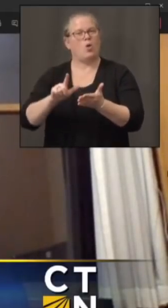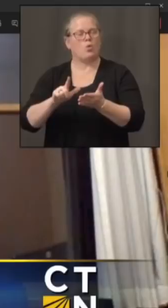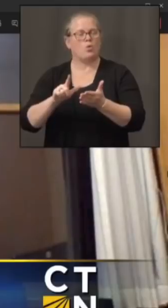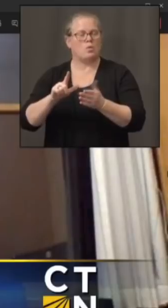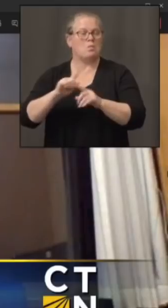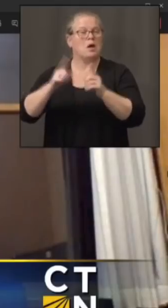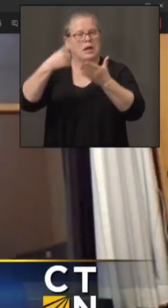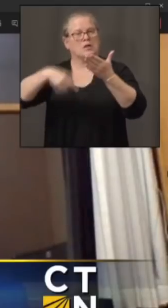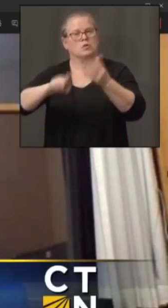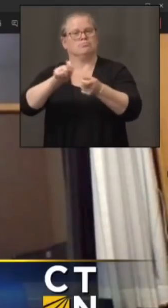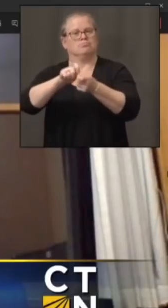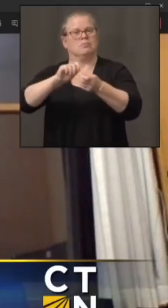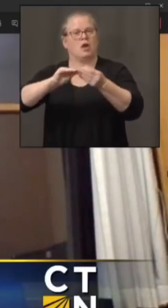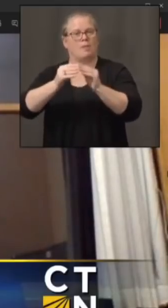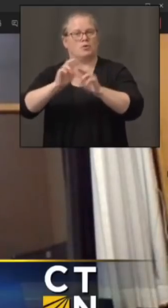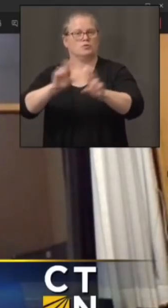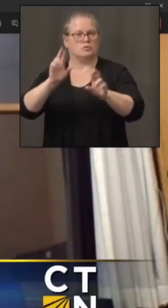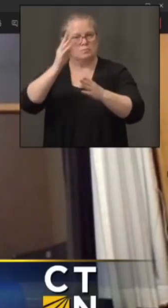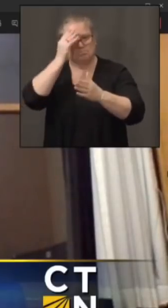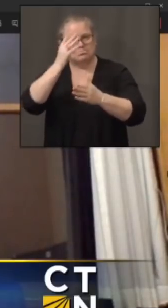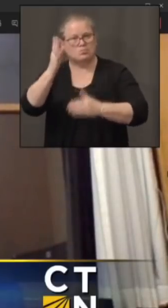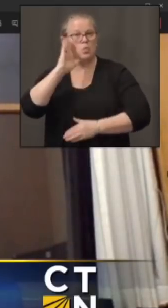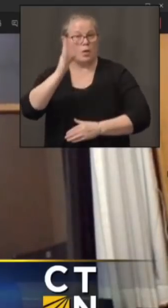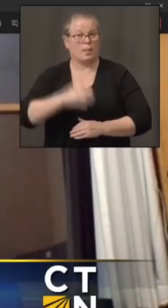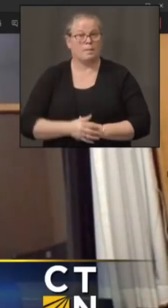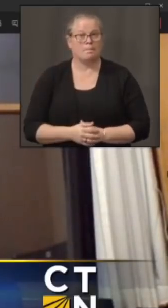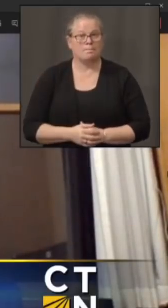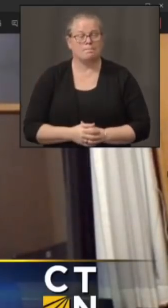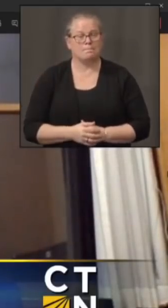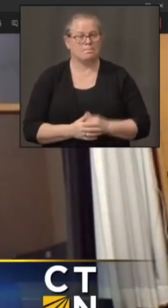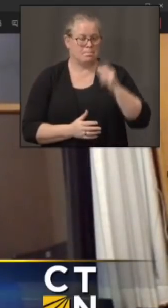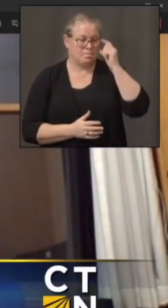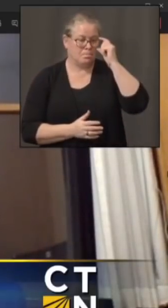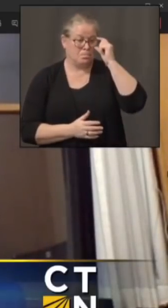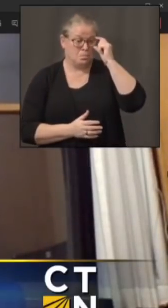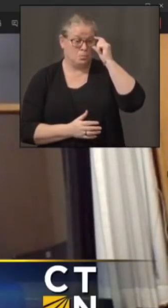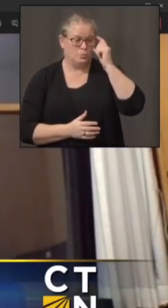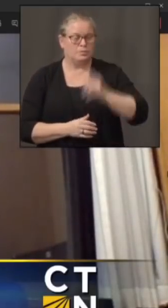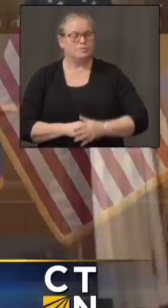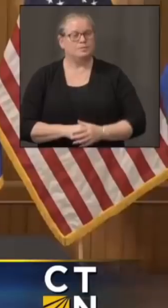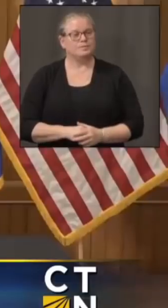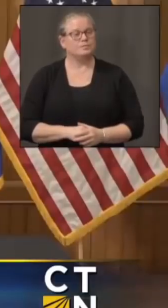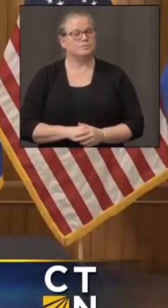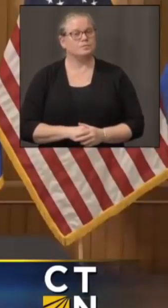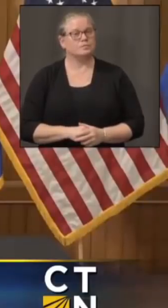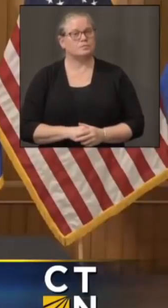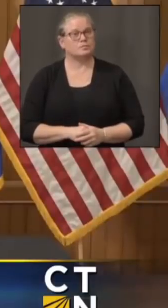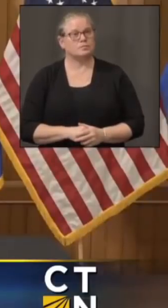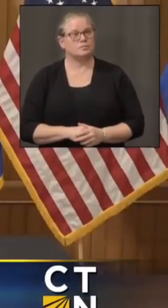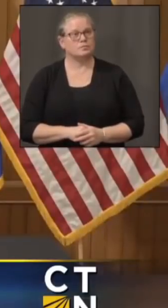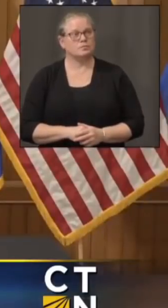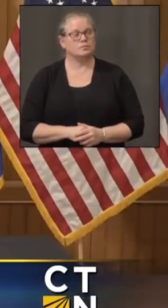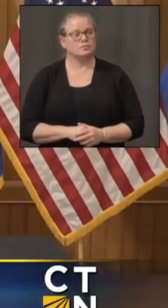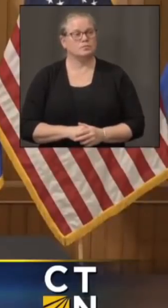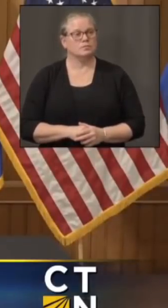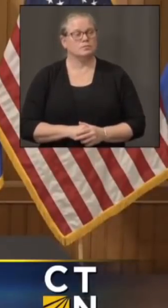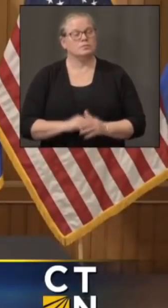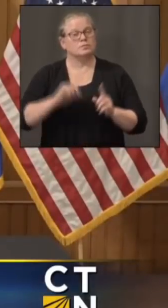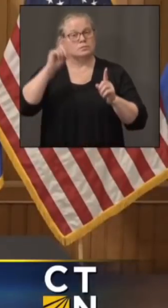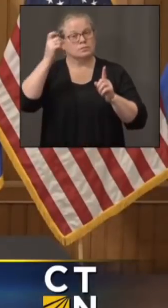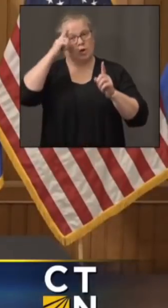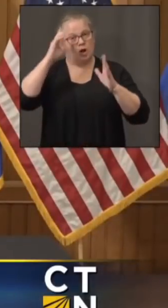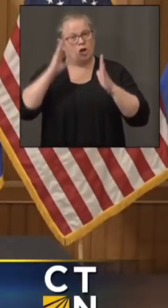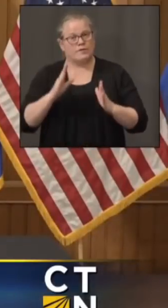week. Okay, I appreciate that. And in terms of, Governor, you spoke about the schools